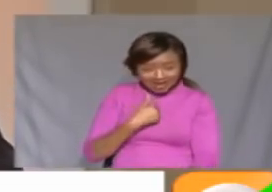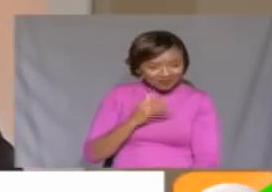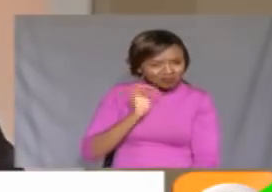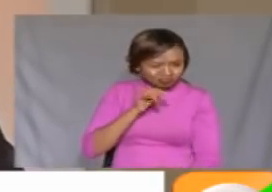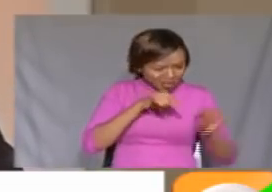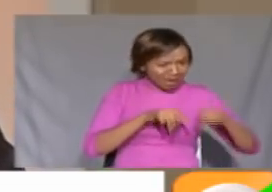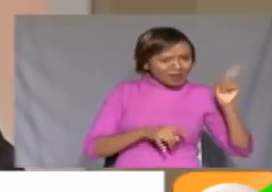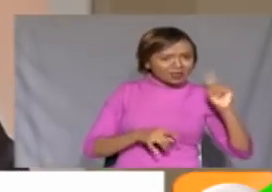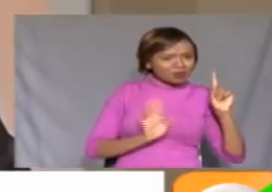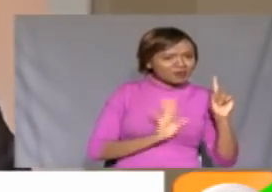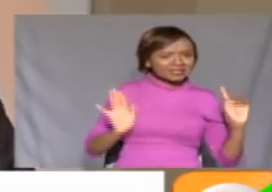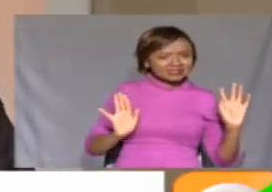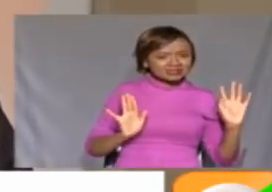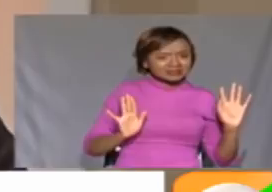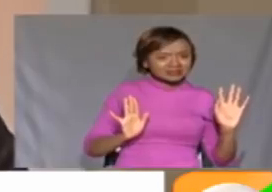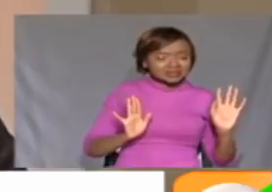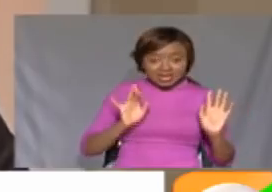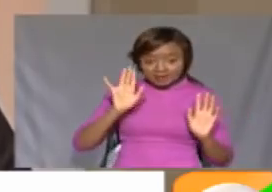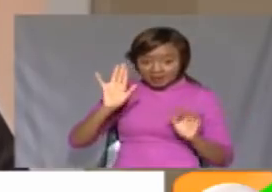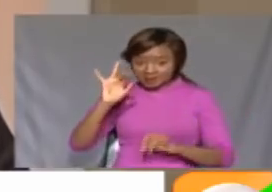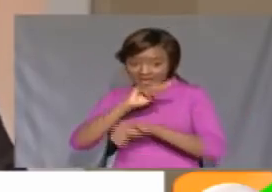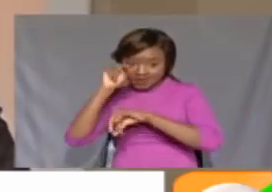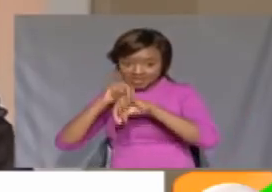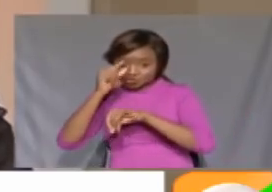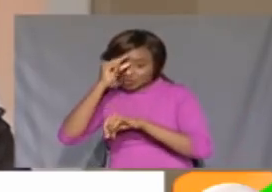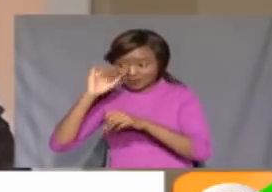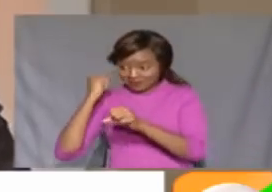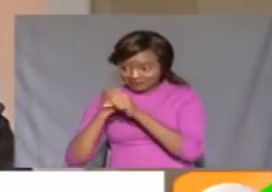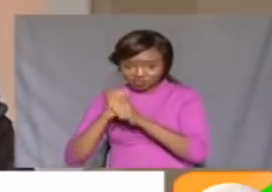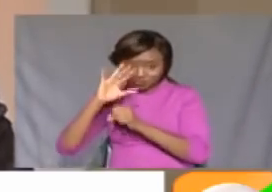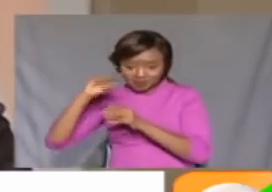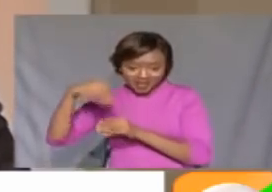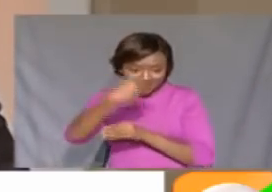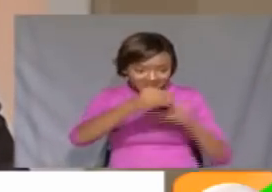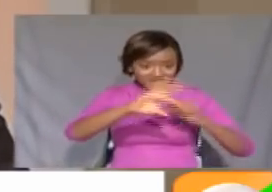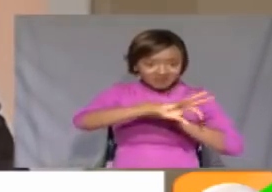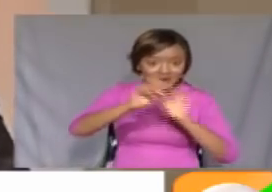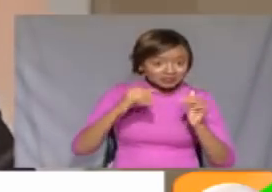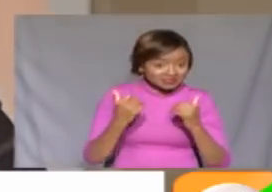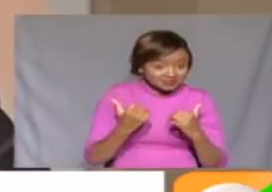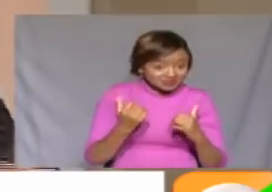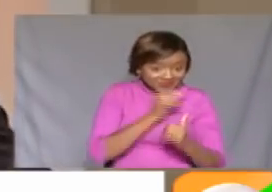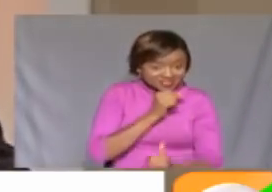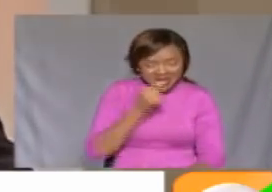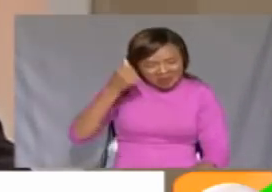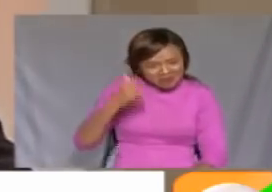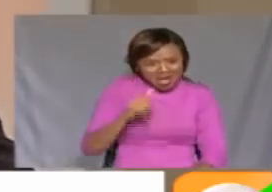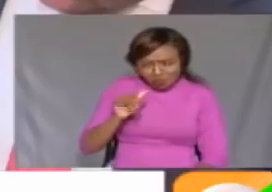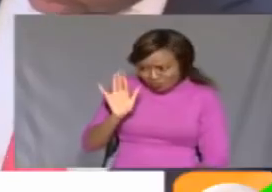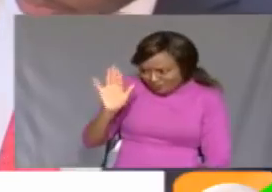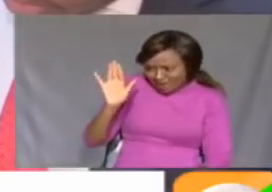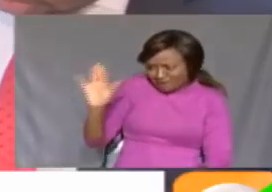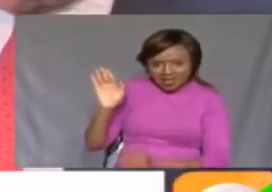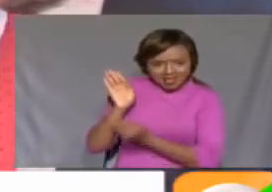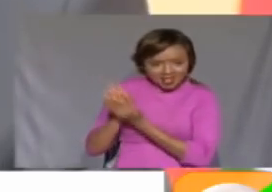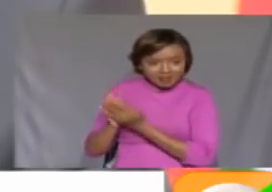national government has not transferred any of its functions to any county government. Yeah. So what happened was very, very important. It is